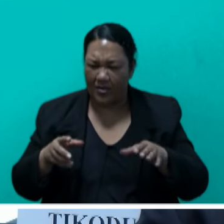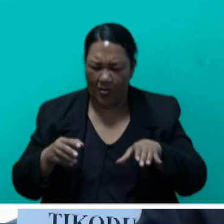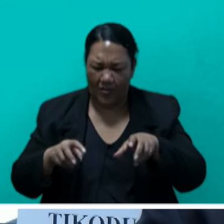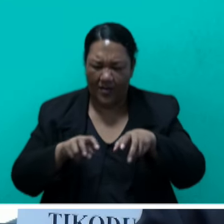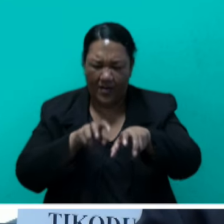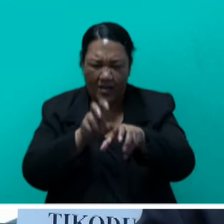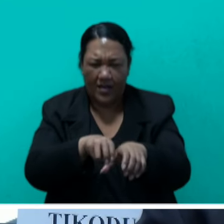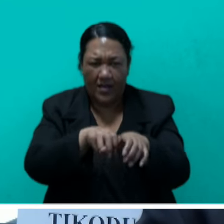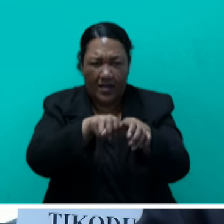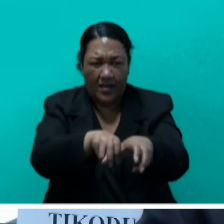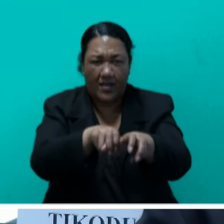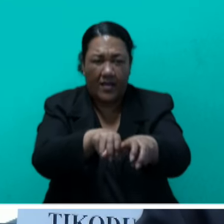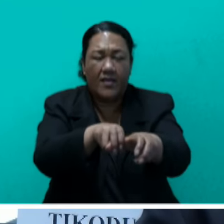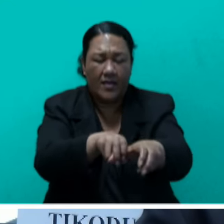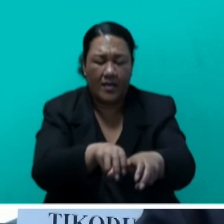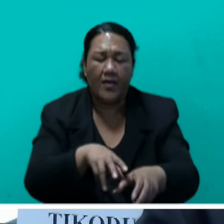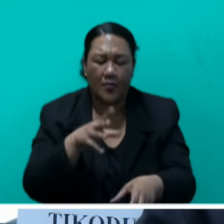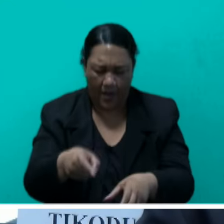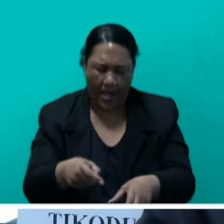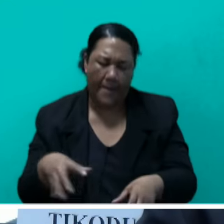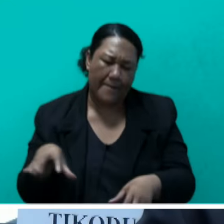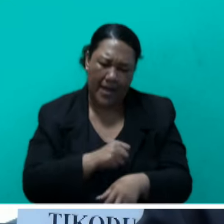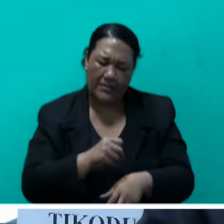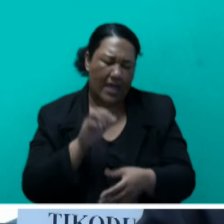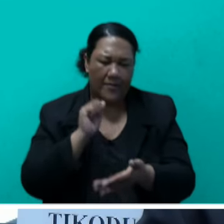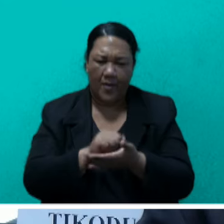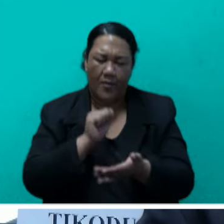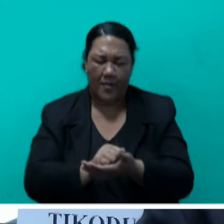to address. In the good old days,